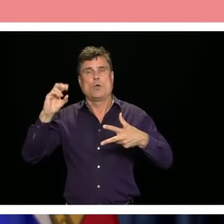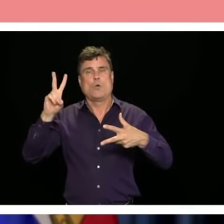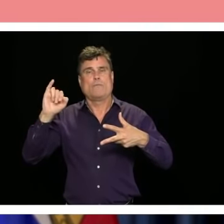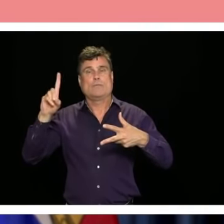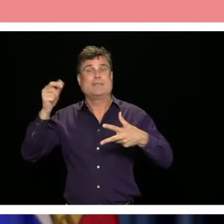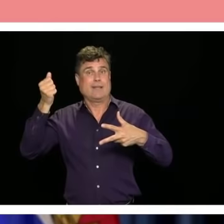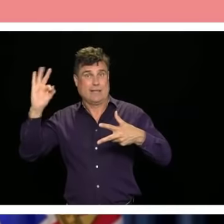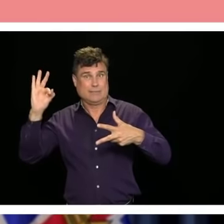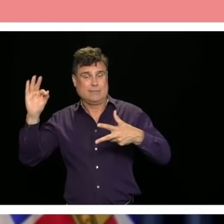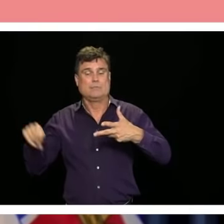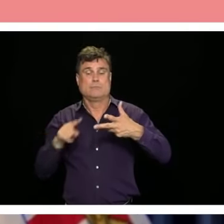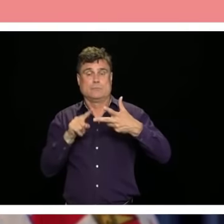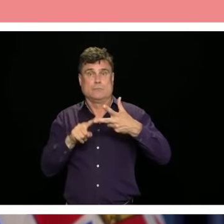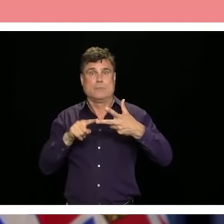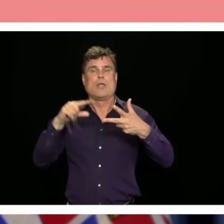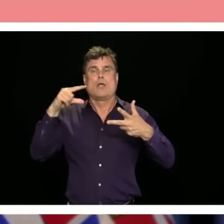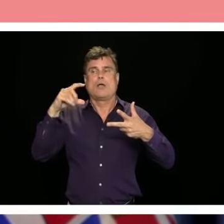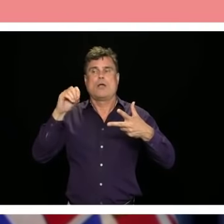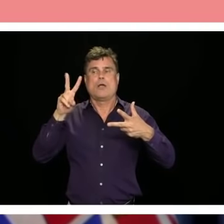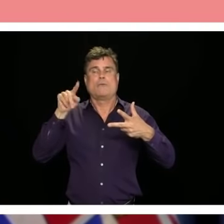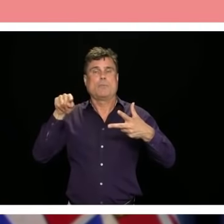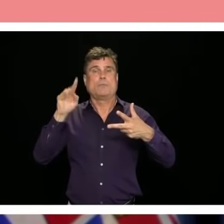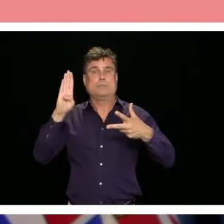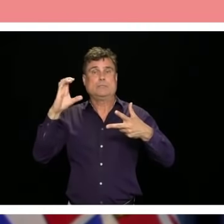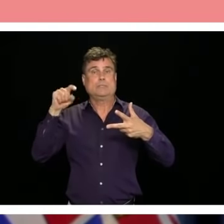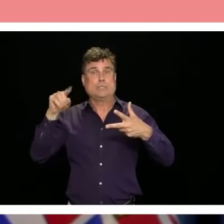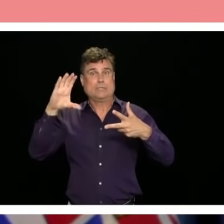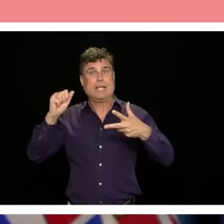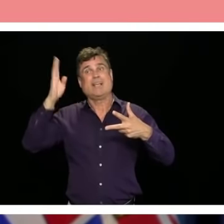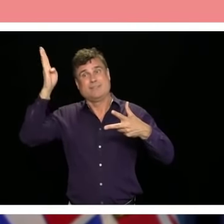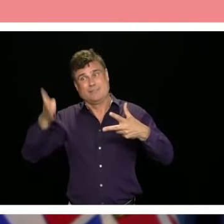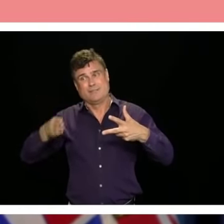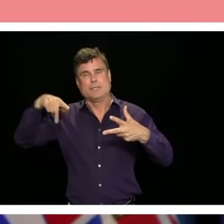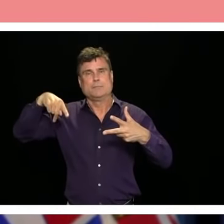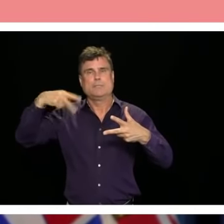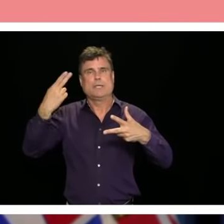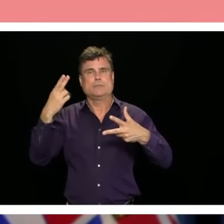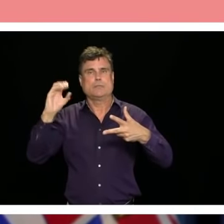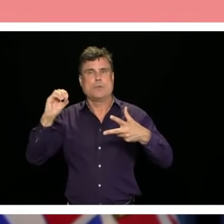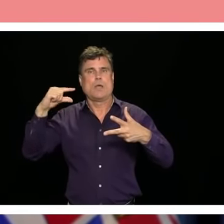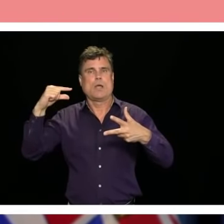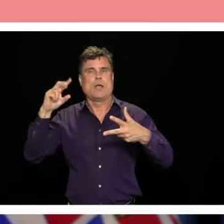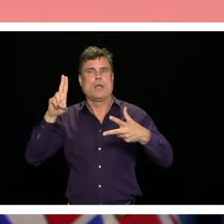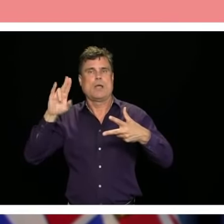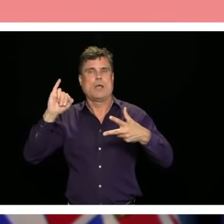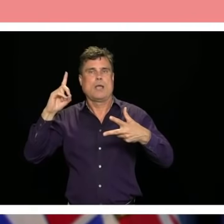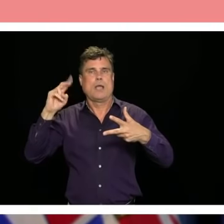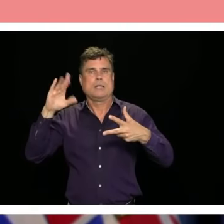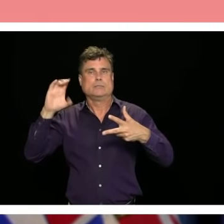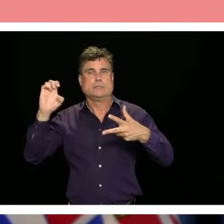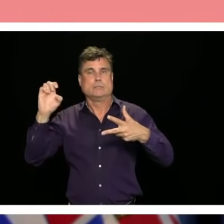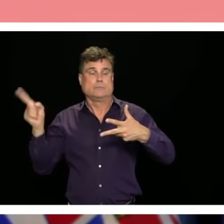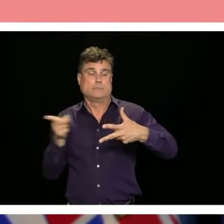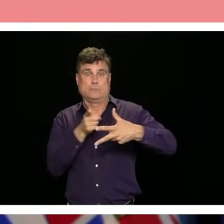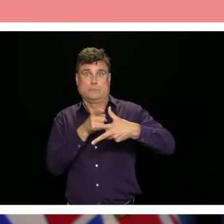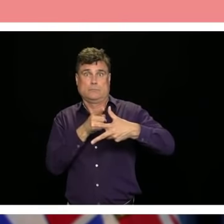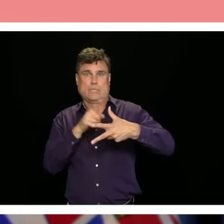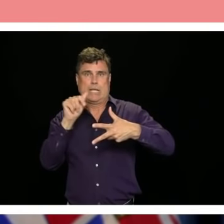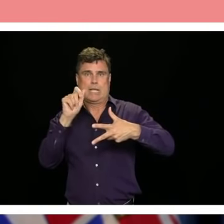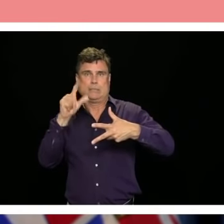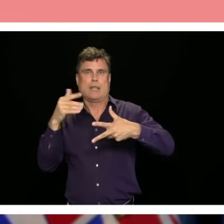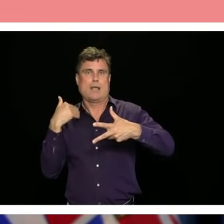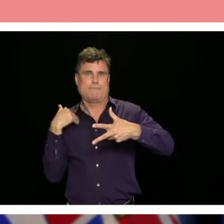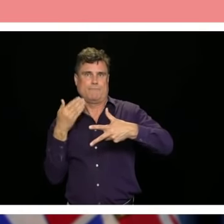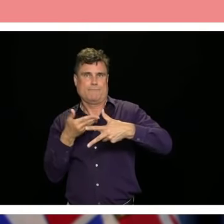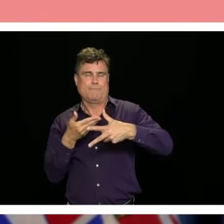We have time for one more question. For any reporters that didn't get to ask a question this afternoon, there will be a statement released later